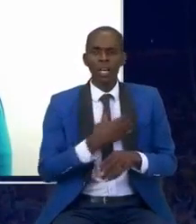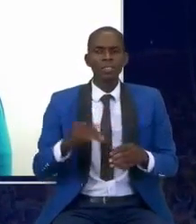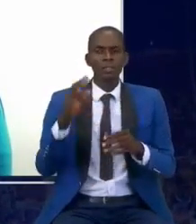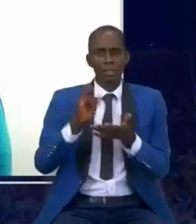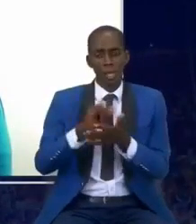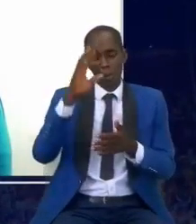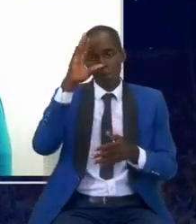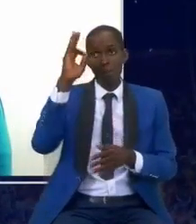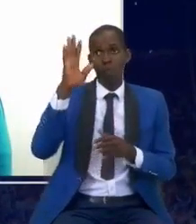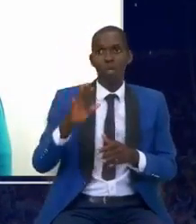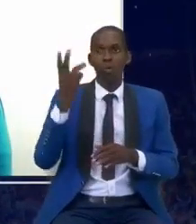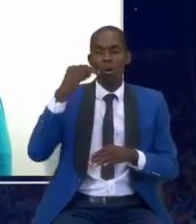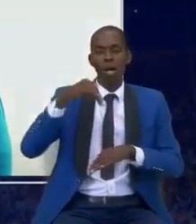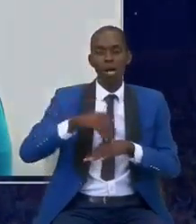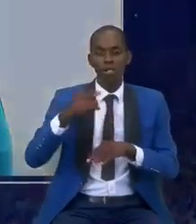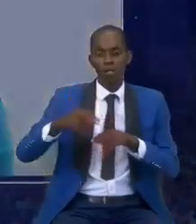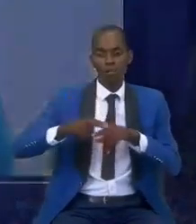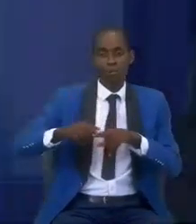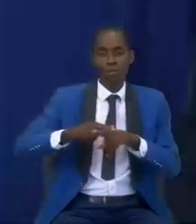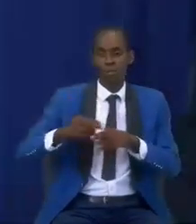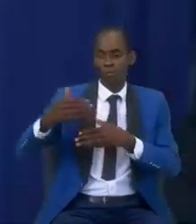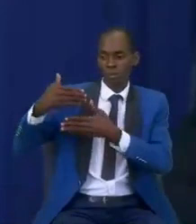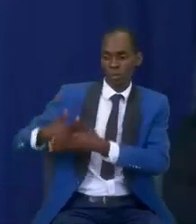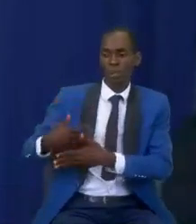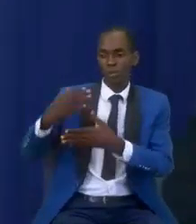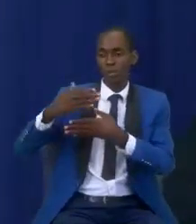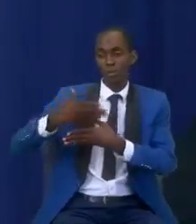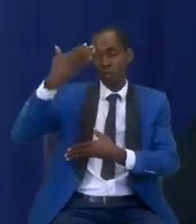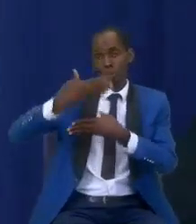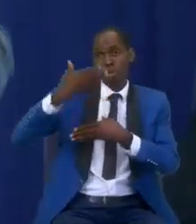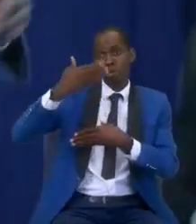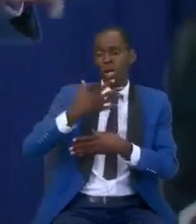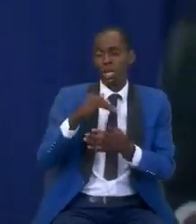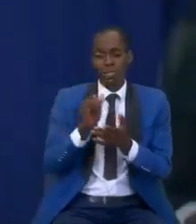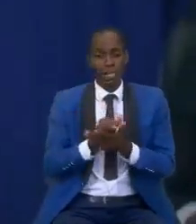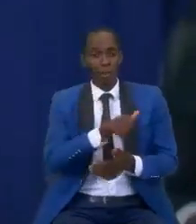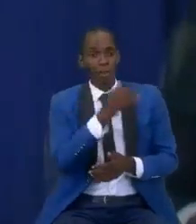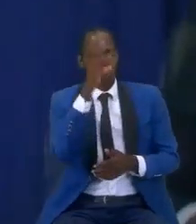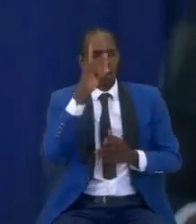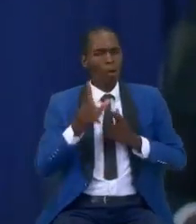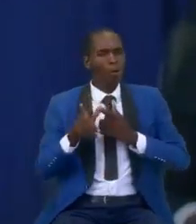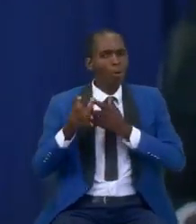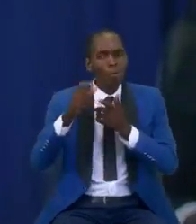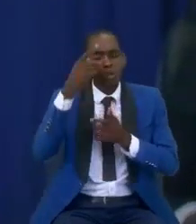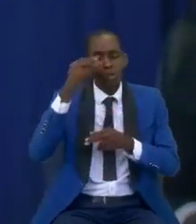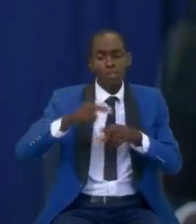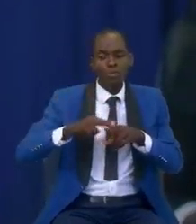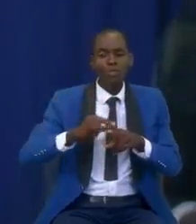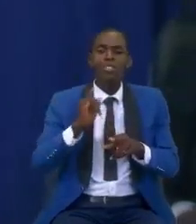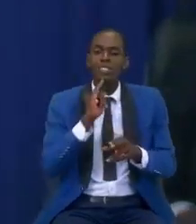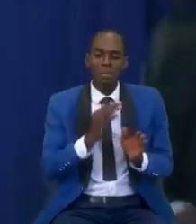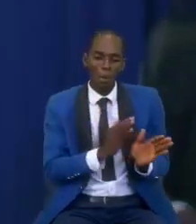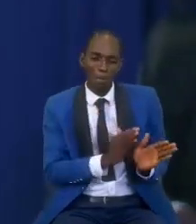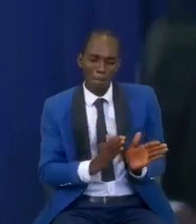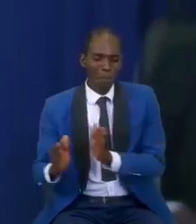He wanted, because the train was about moving on. And then the man shouted, Moody, I